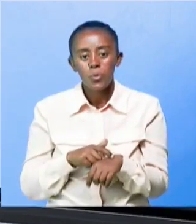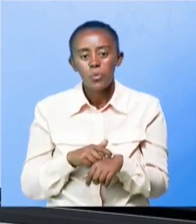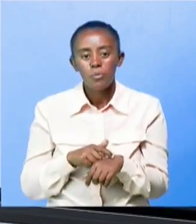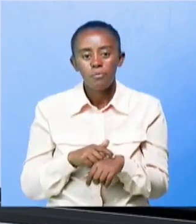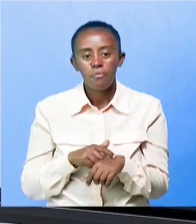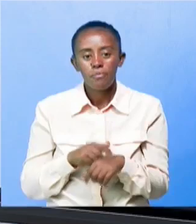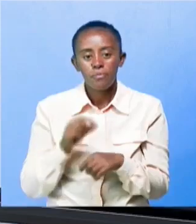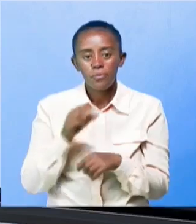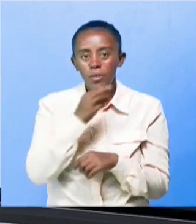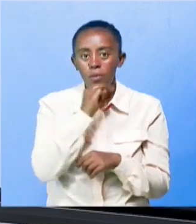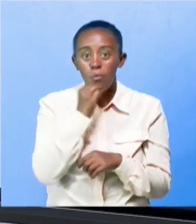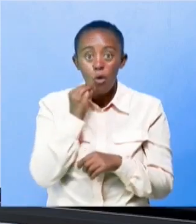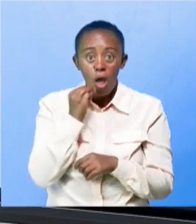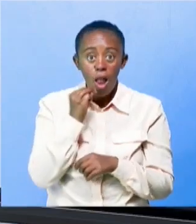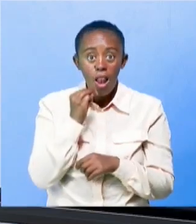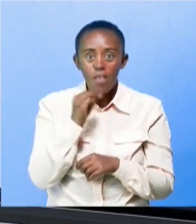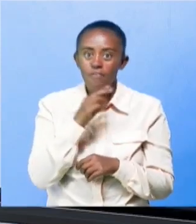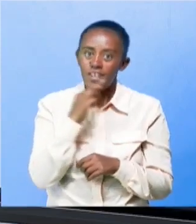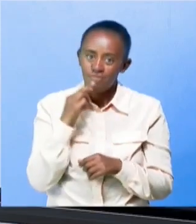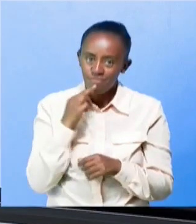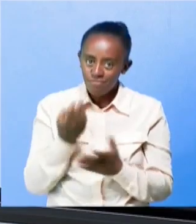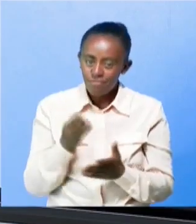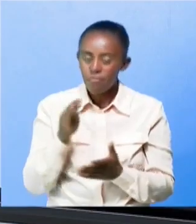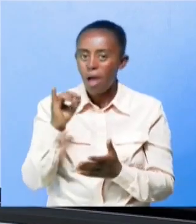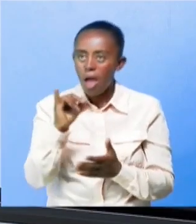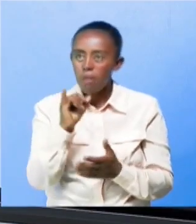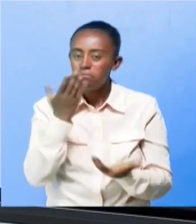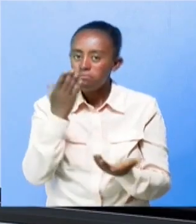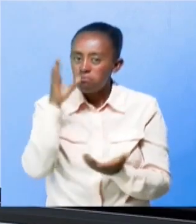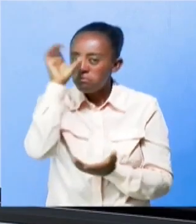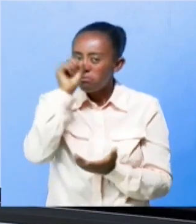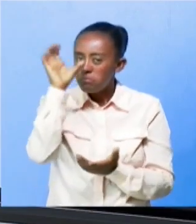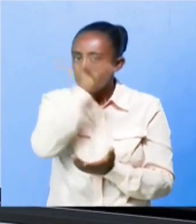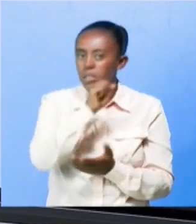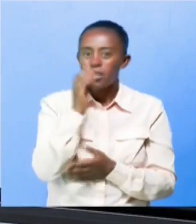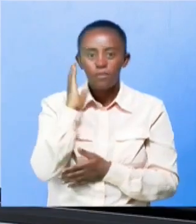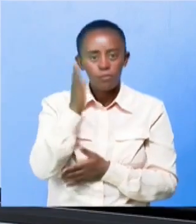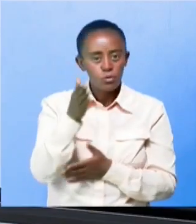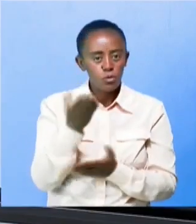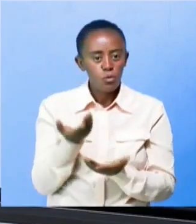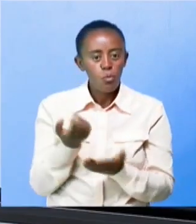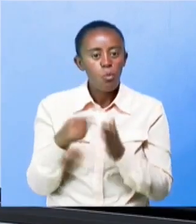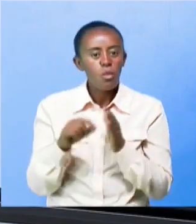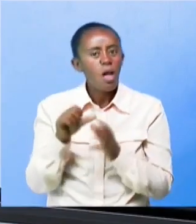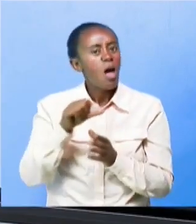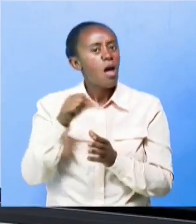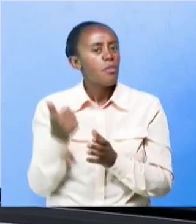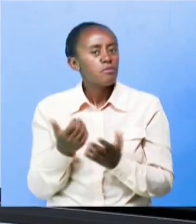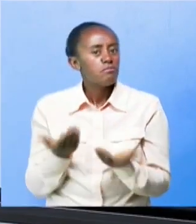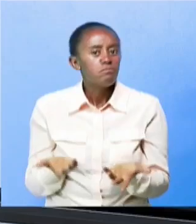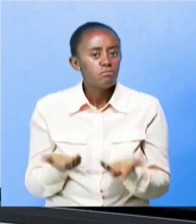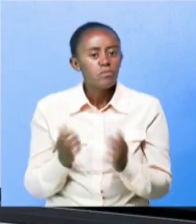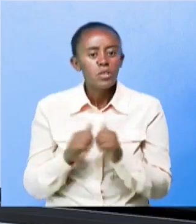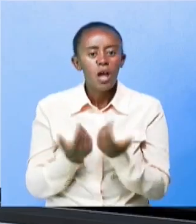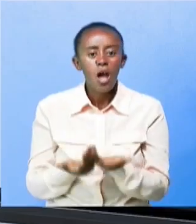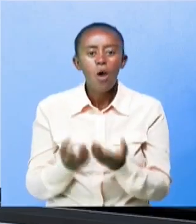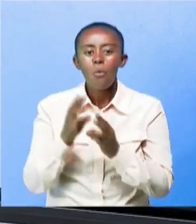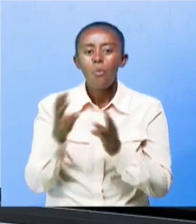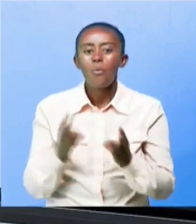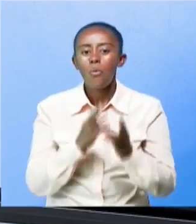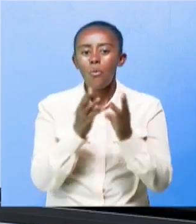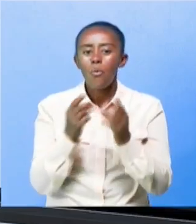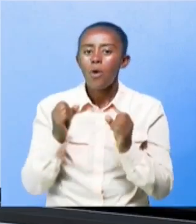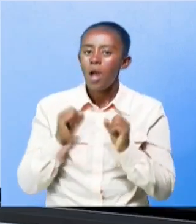the modal verb will, by predicting future. What about other things? How other ways can